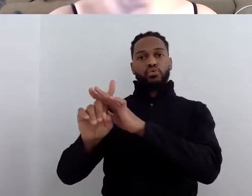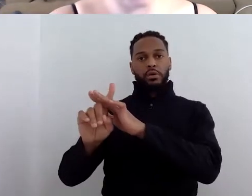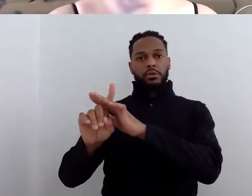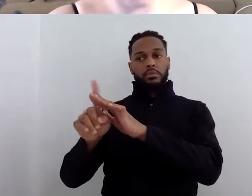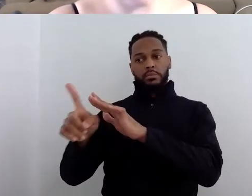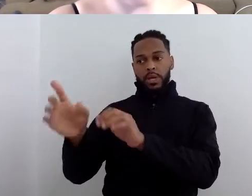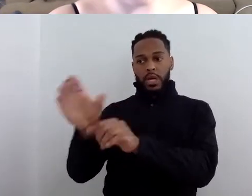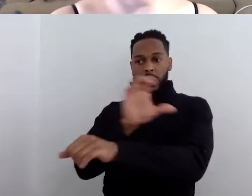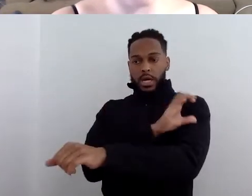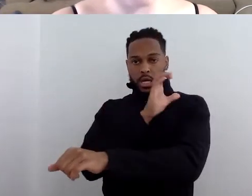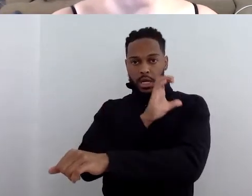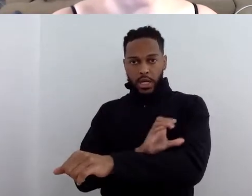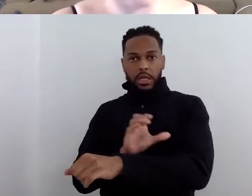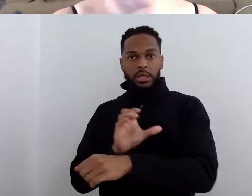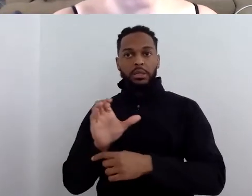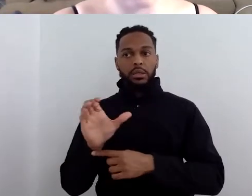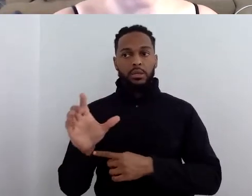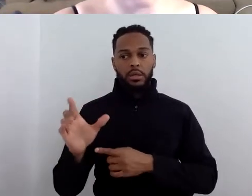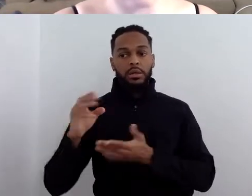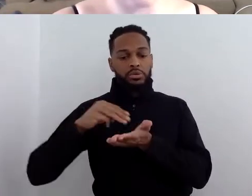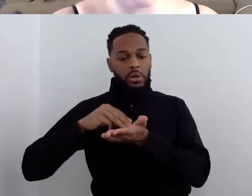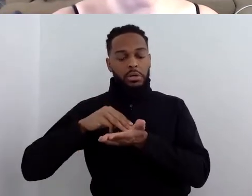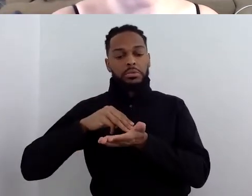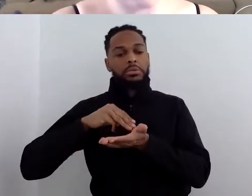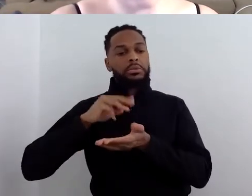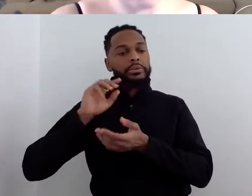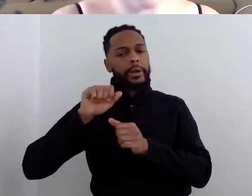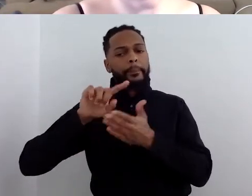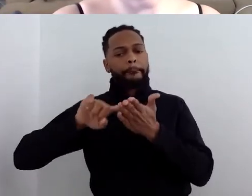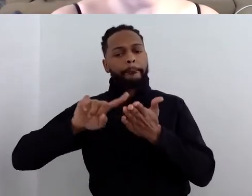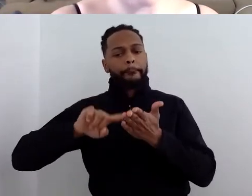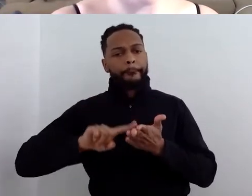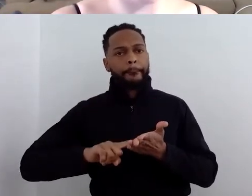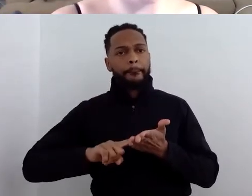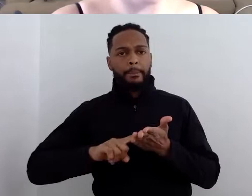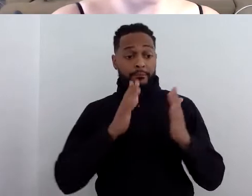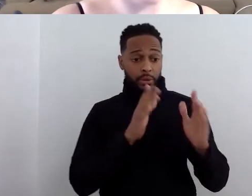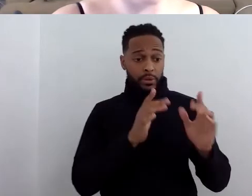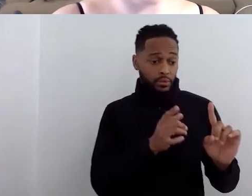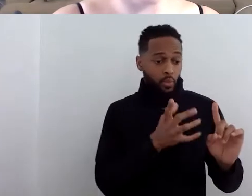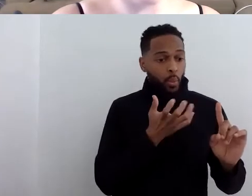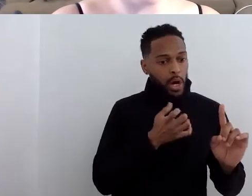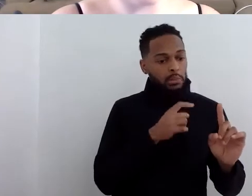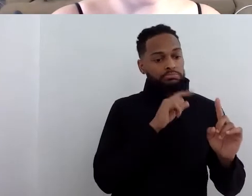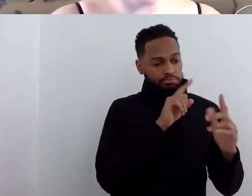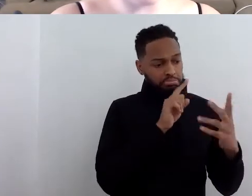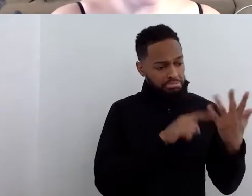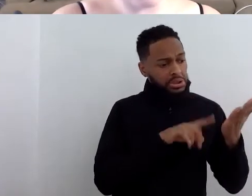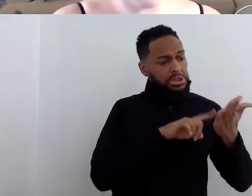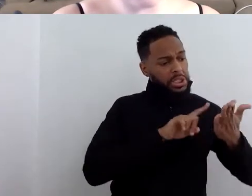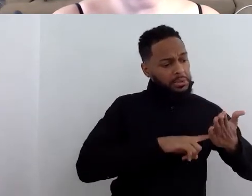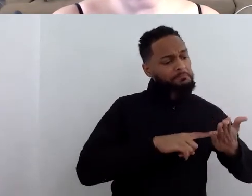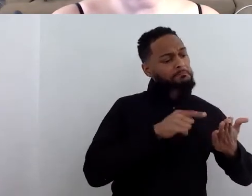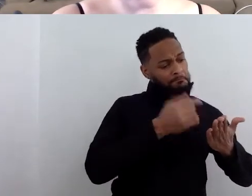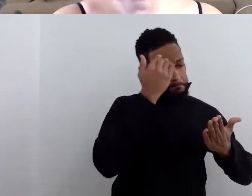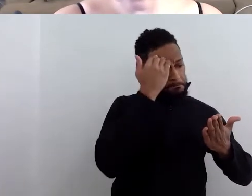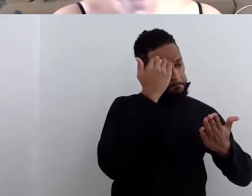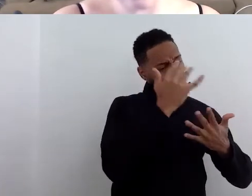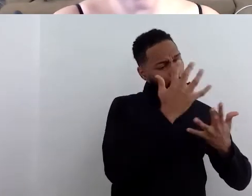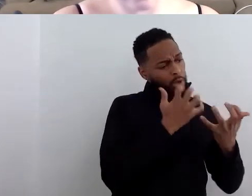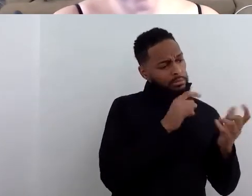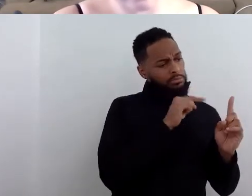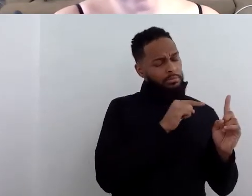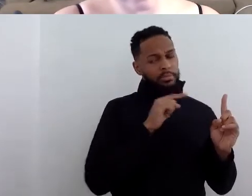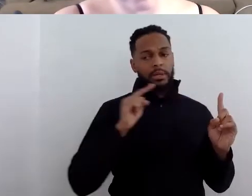want to examine. Like, even if the person came in with what they wanted to check, you come in, okay, let's do, like you